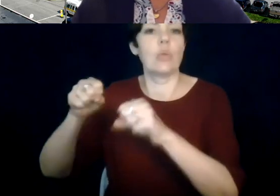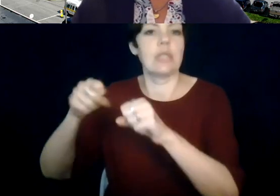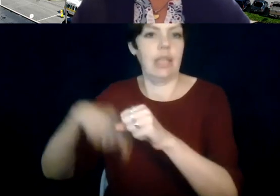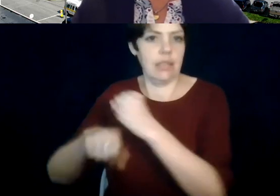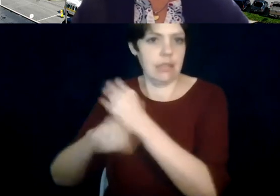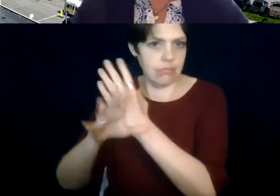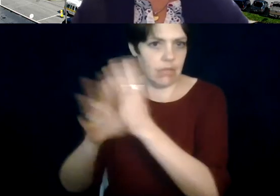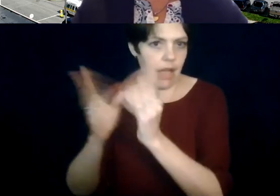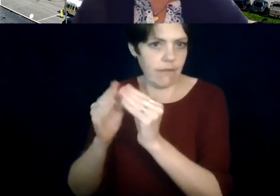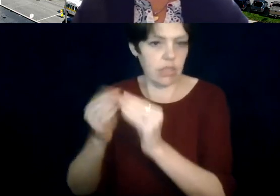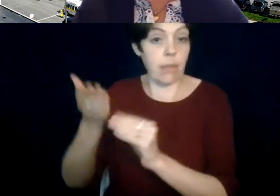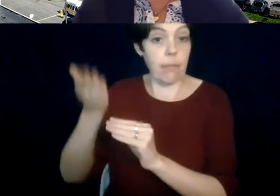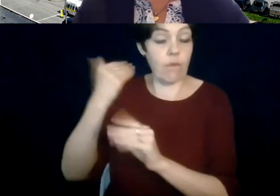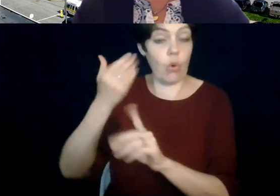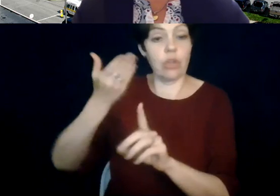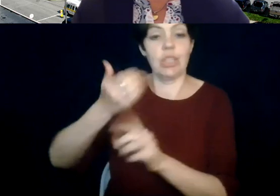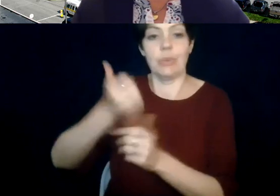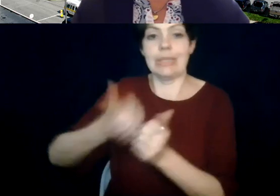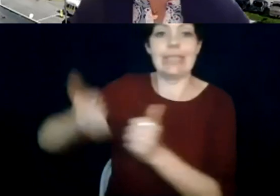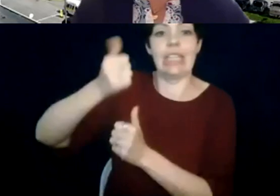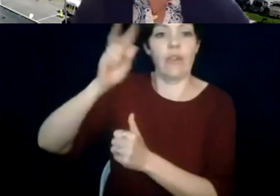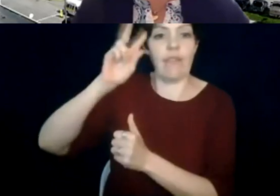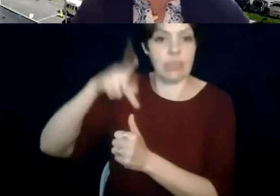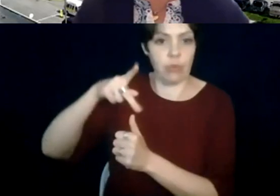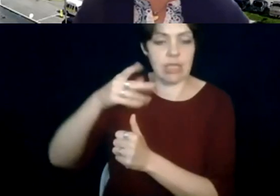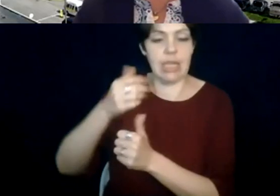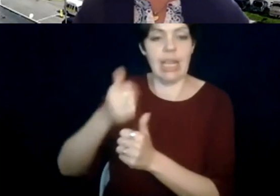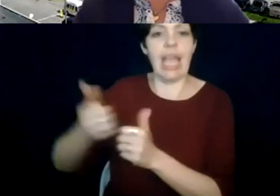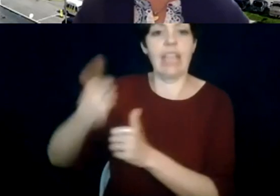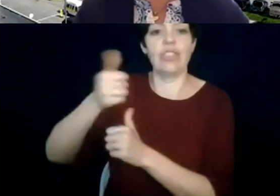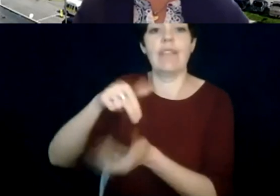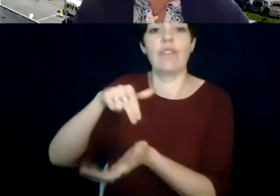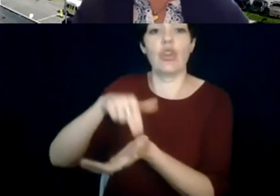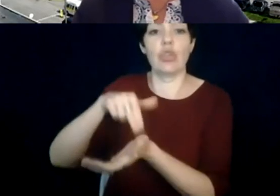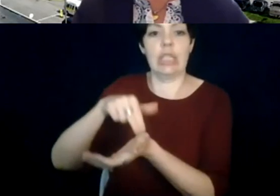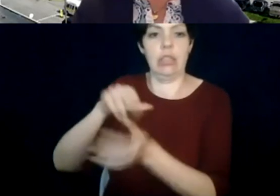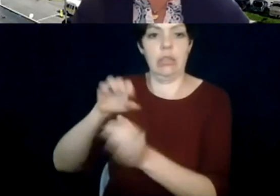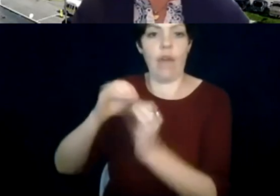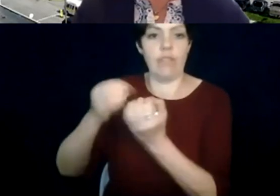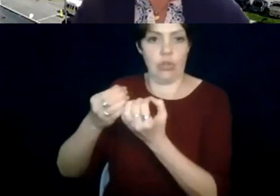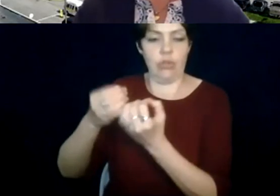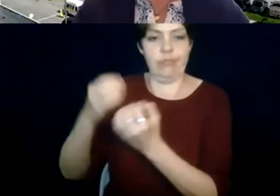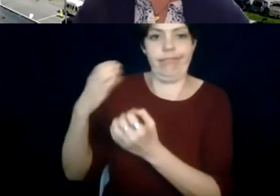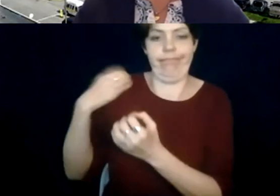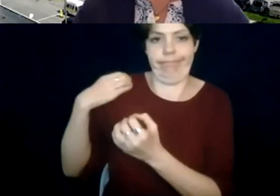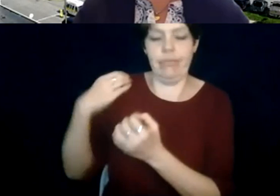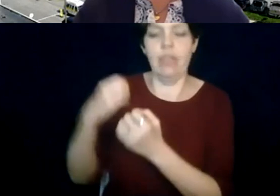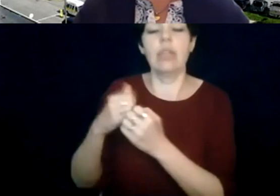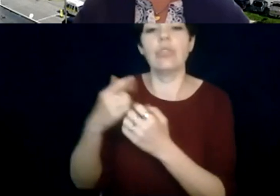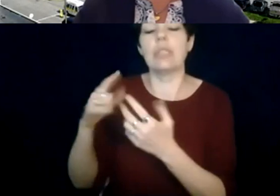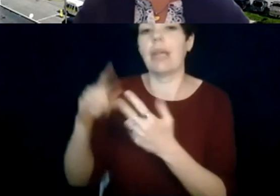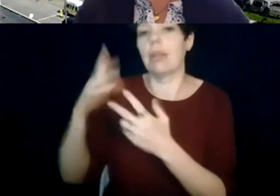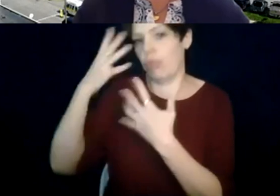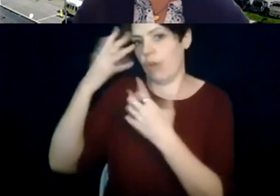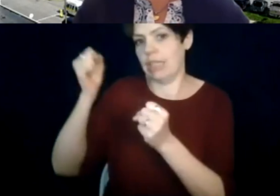Lisa served as Senior Vice President and Chief Nursing Officer at UMass Memorial Medical Center. She has served as President of UMass